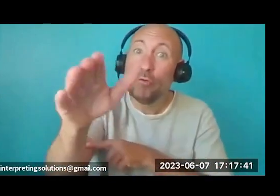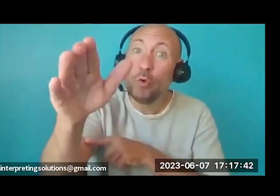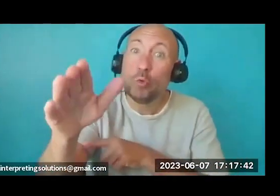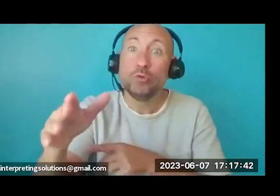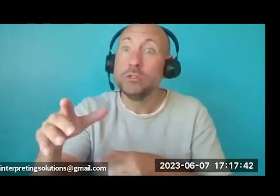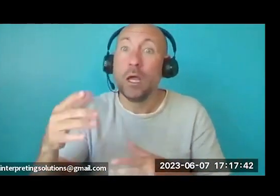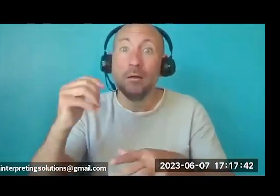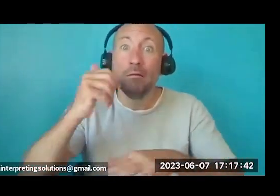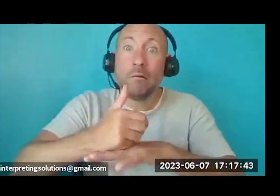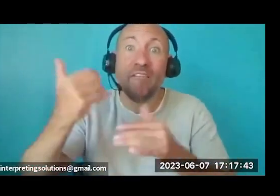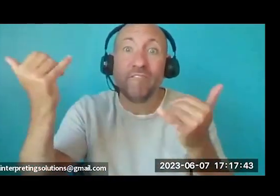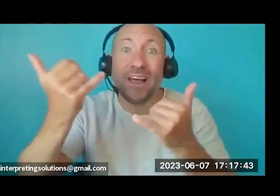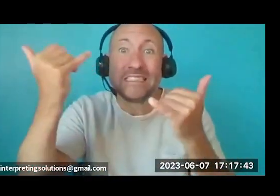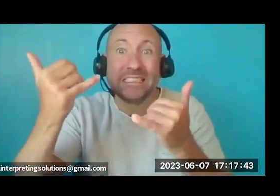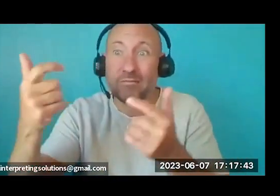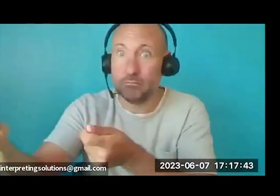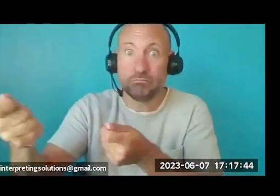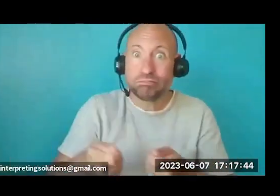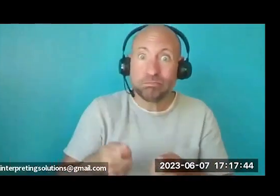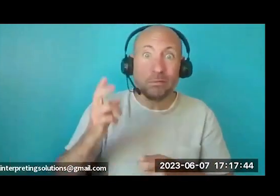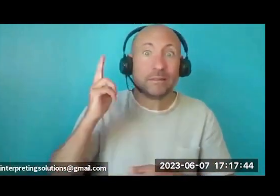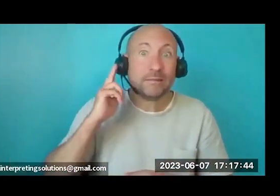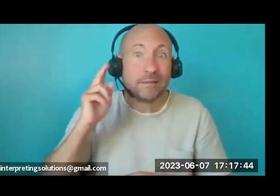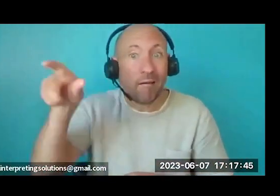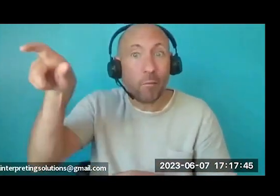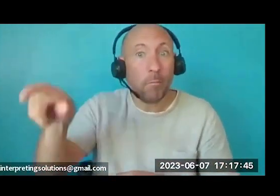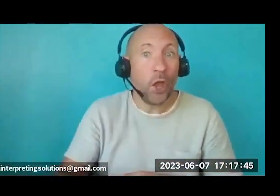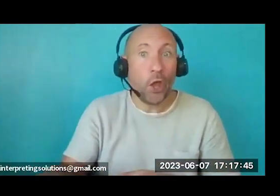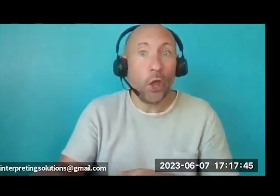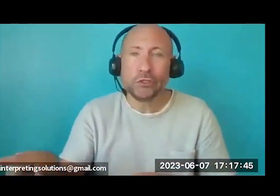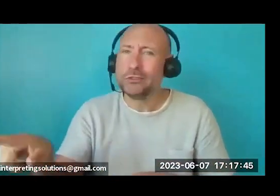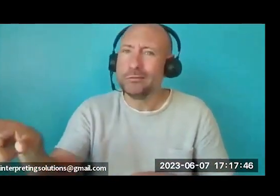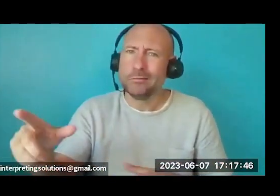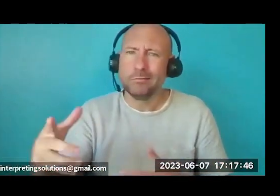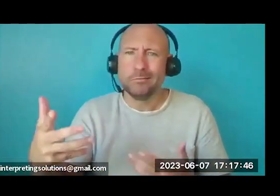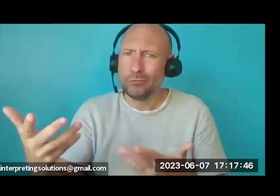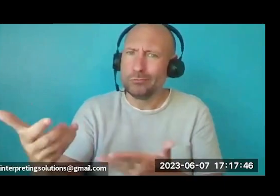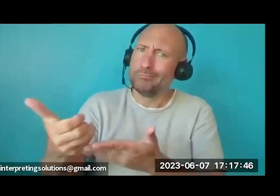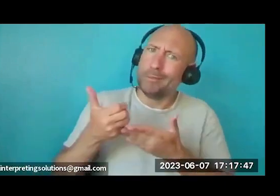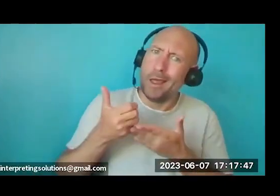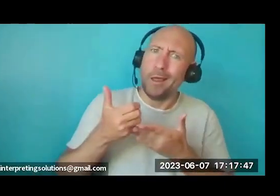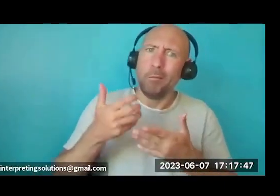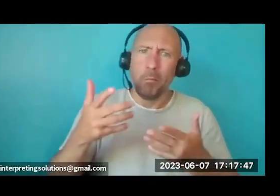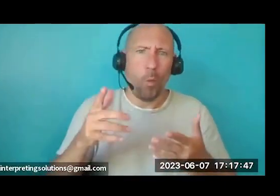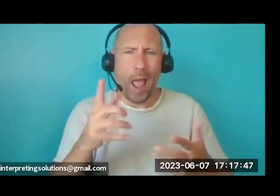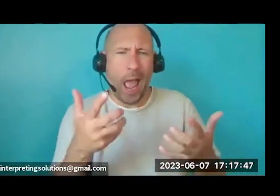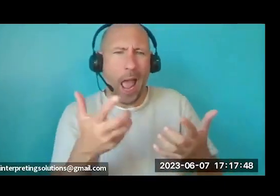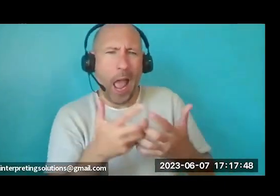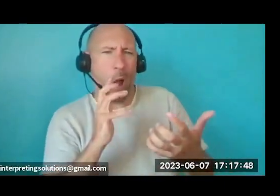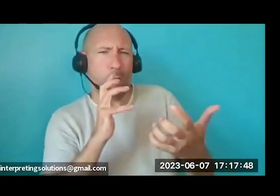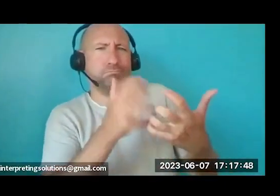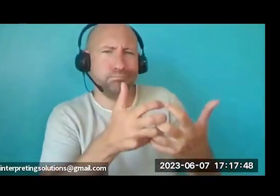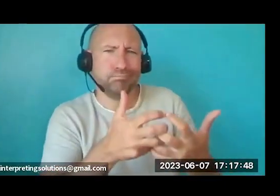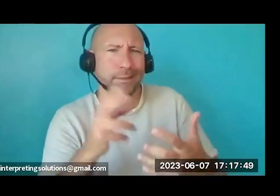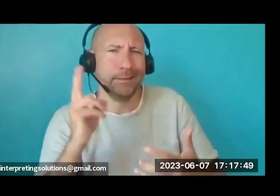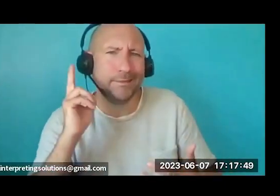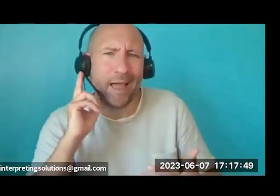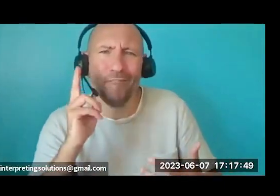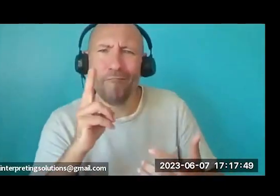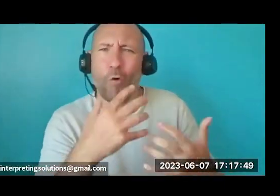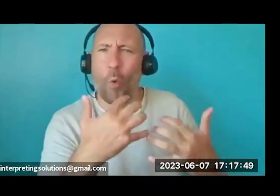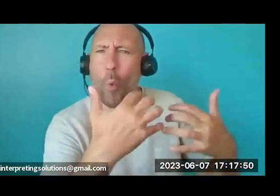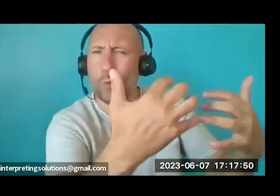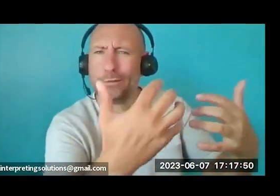person directly, even better if an artist, which of their shows and performances are more suitable, which are easier, which are more